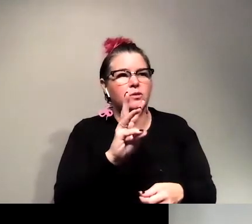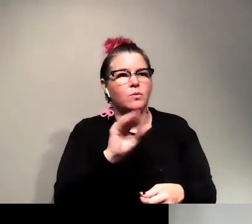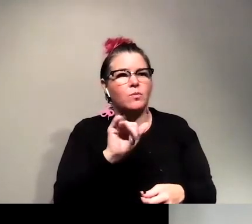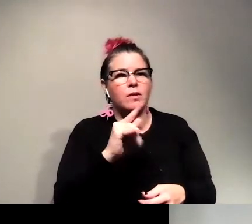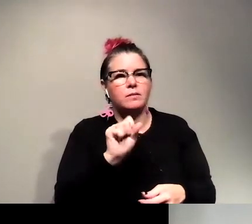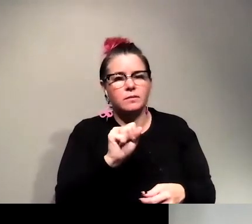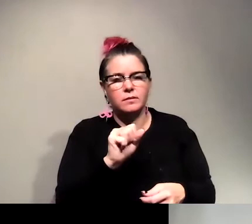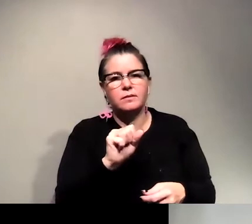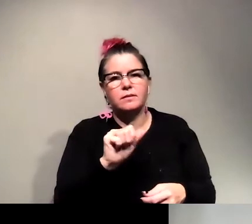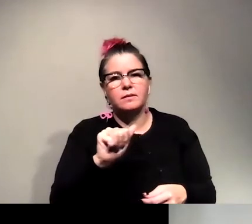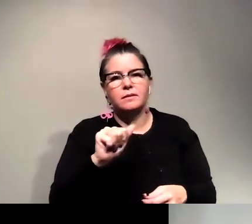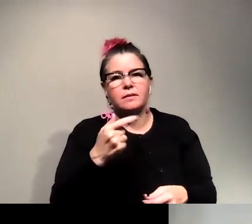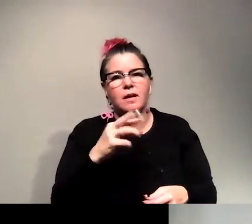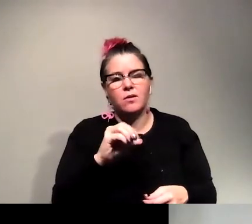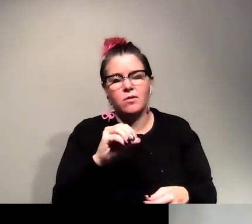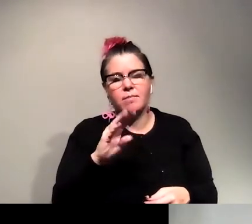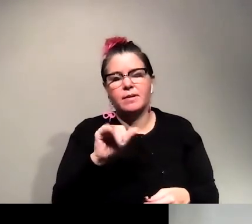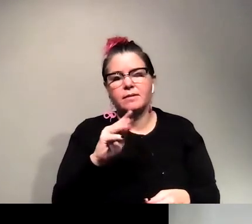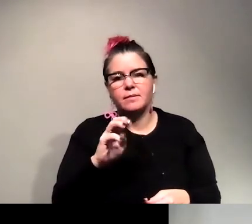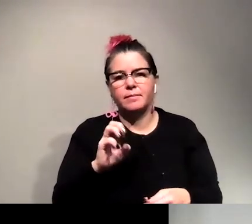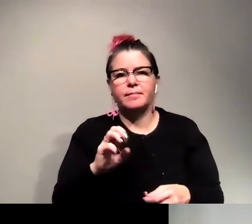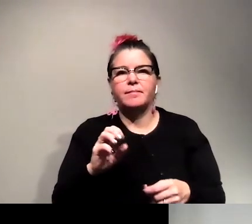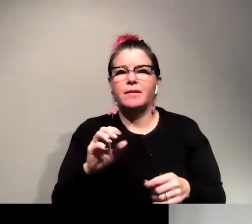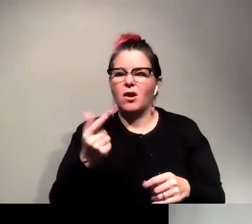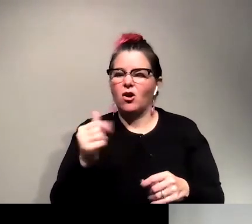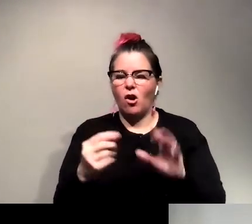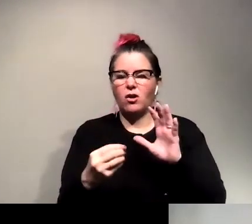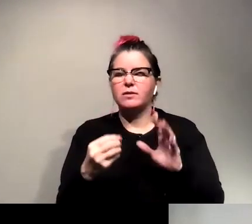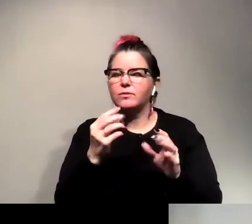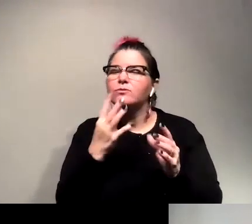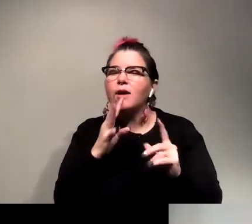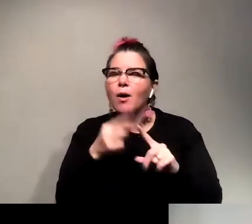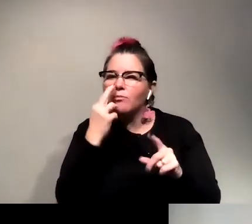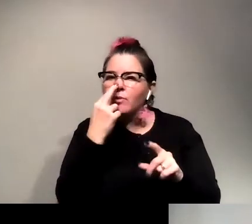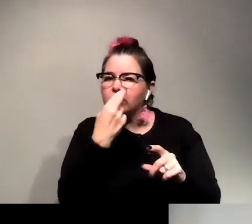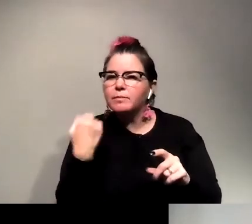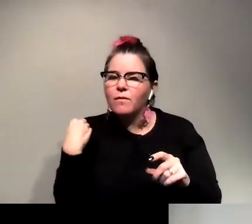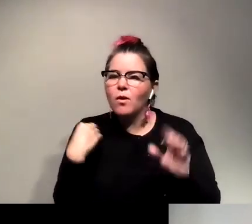And agrobacterium is a big one I always think of because galls are always a huge issue in most path systems.